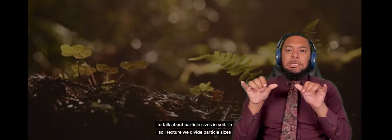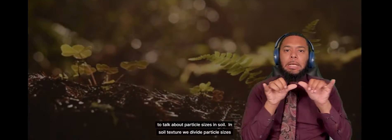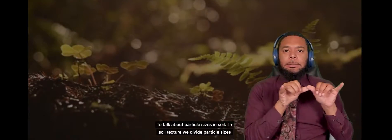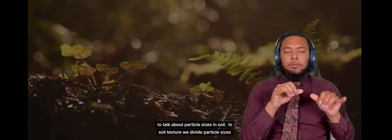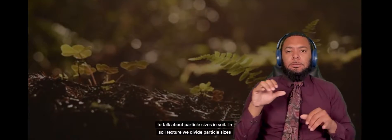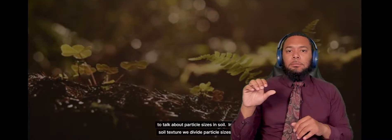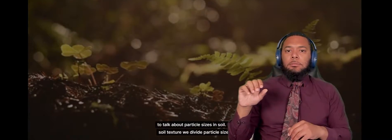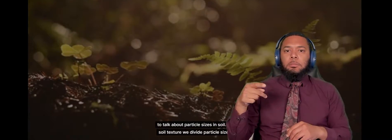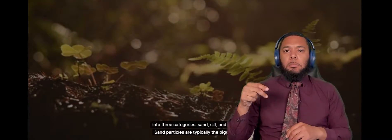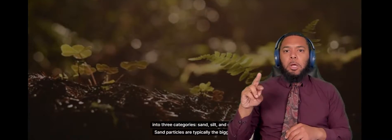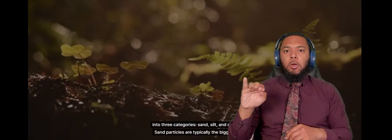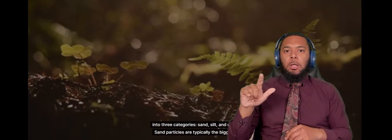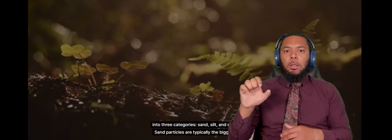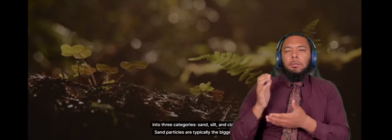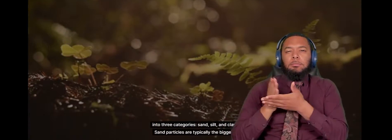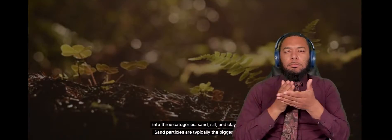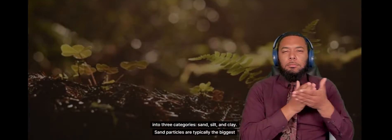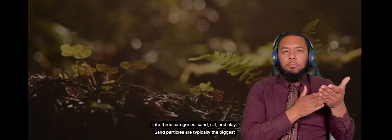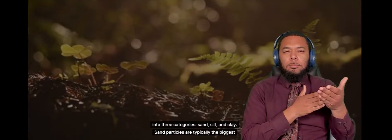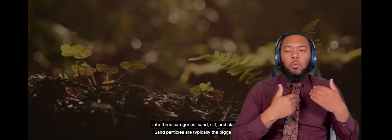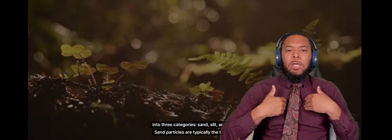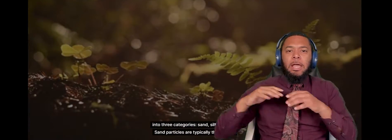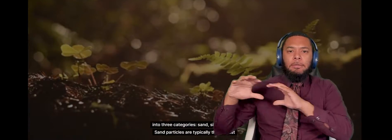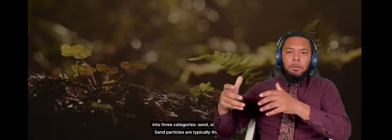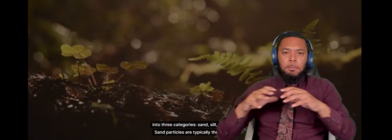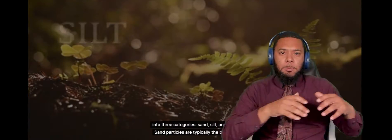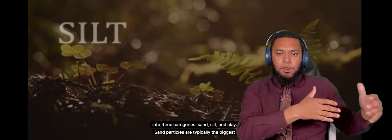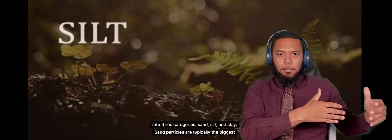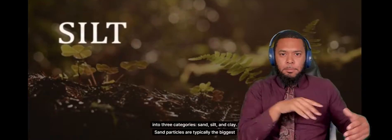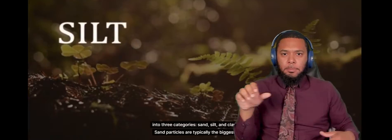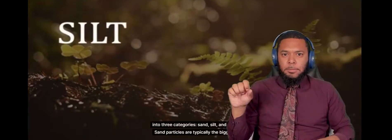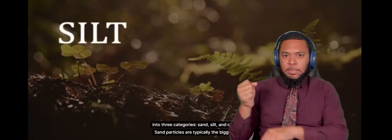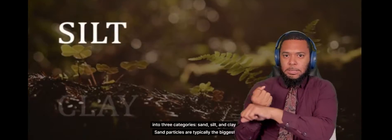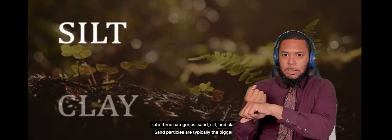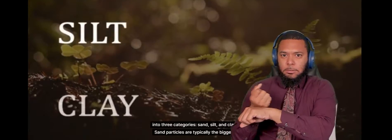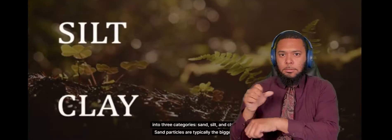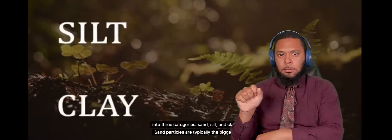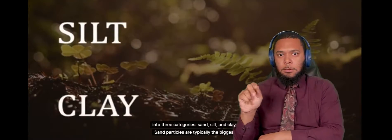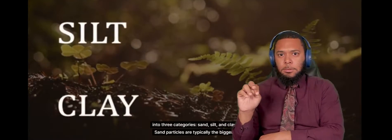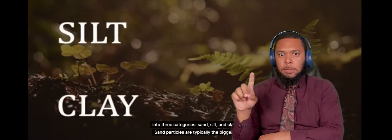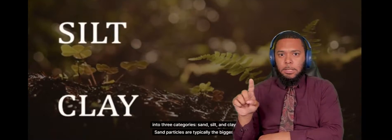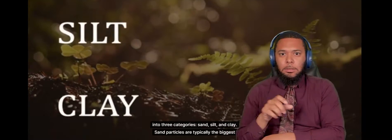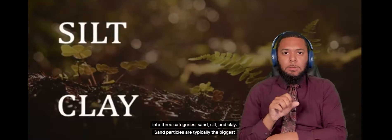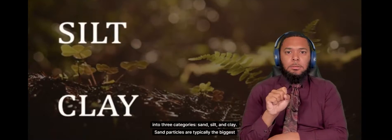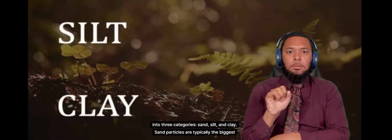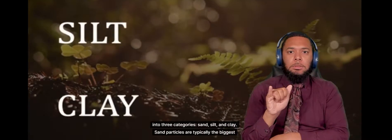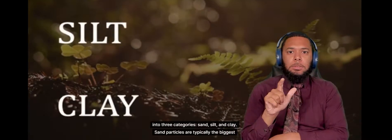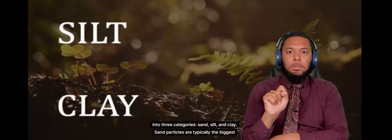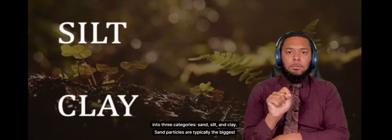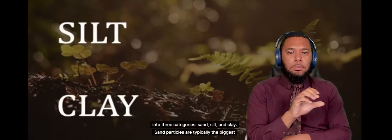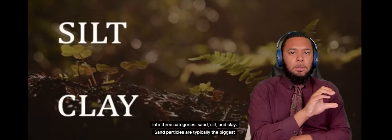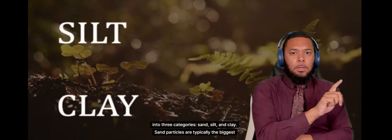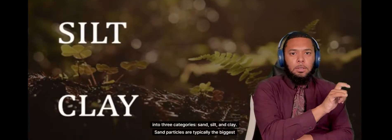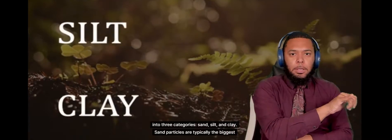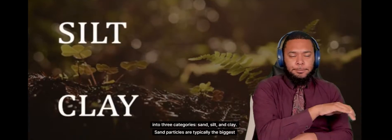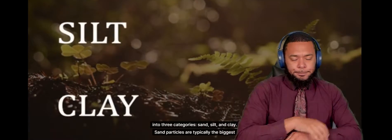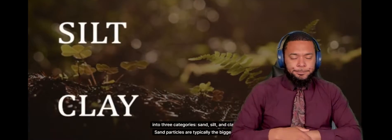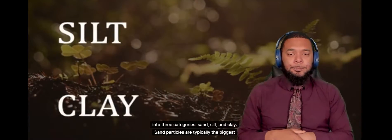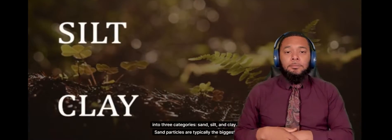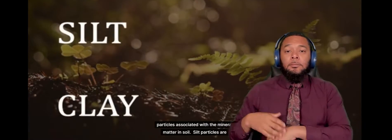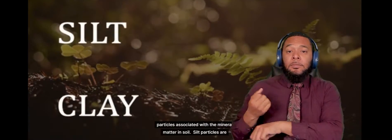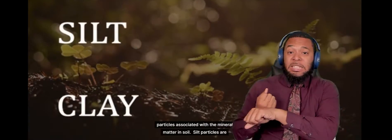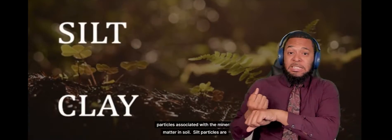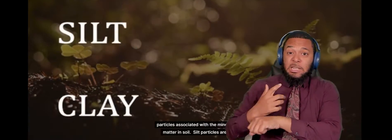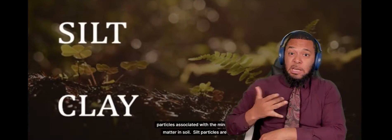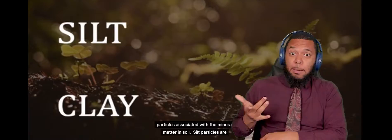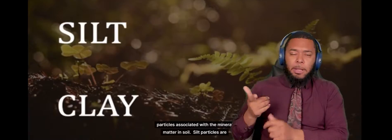we divide particle sizes into three categories: sand, silt, and clay. Sand particles are typically